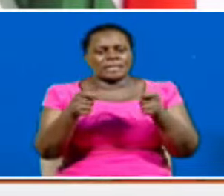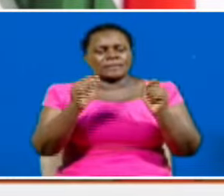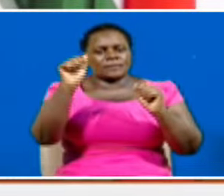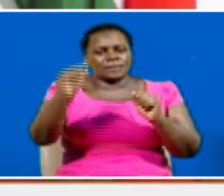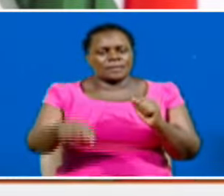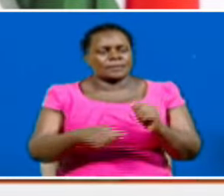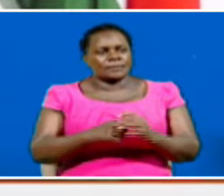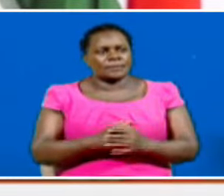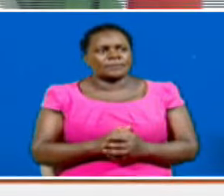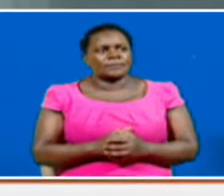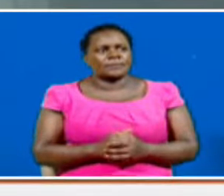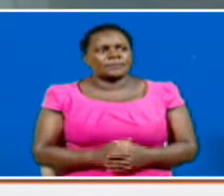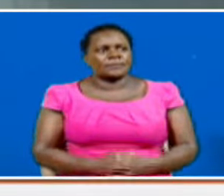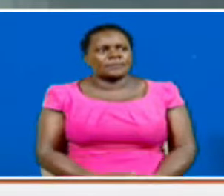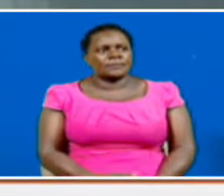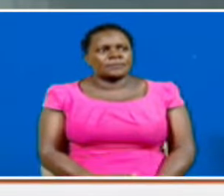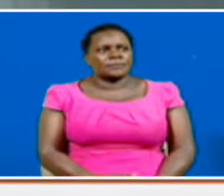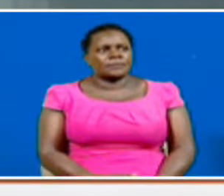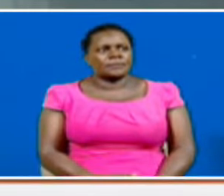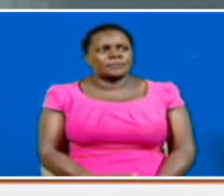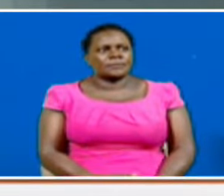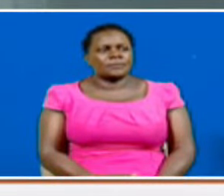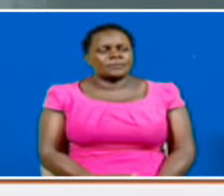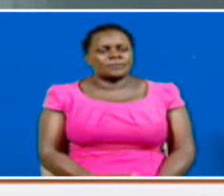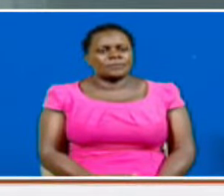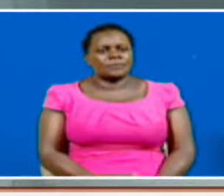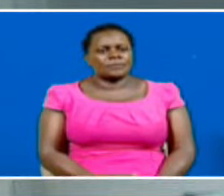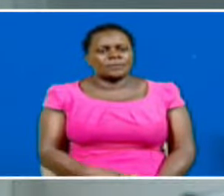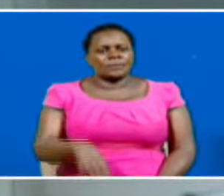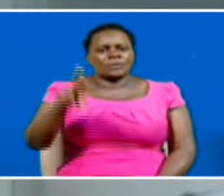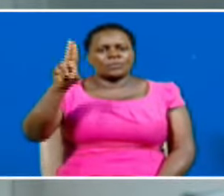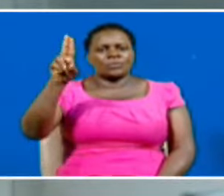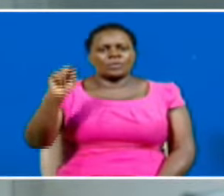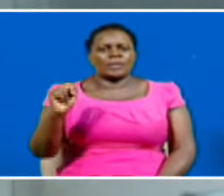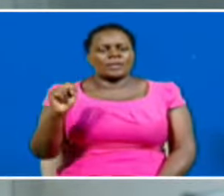manageable. Now, according to United Nations High Commissioner,